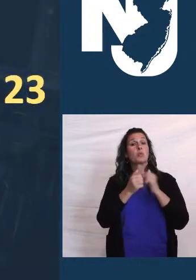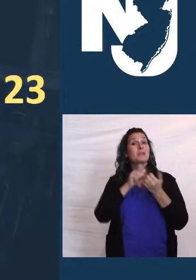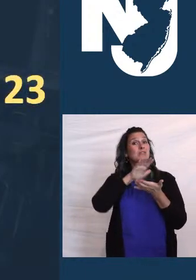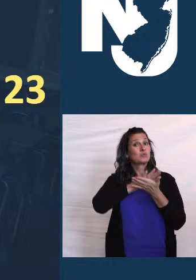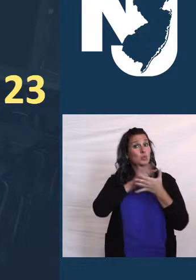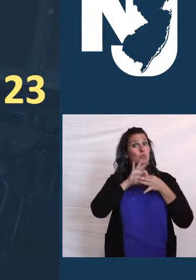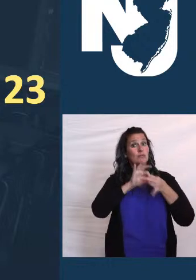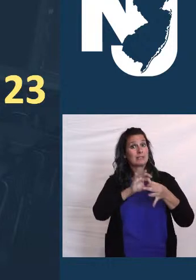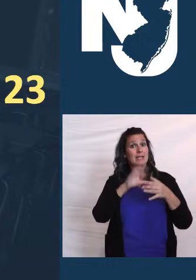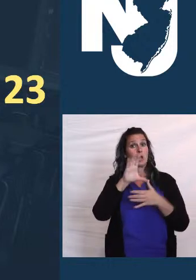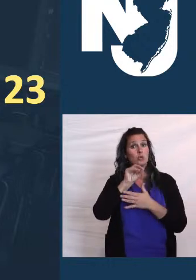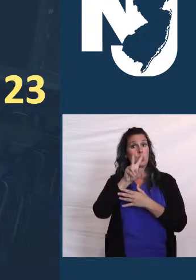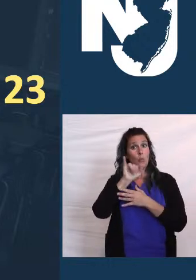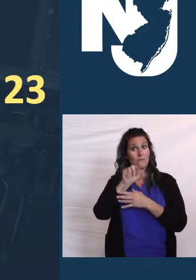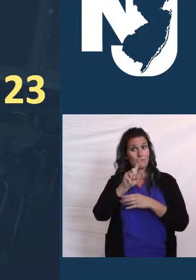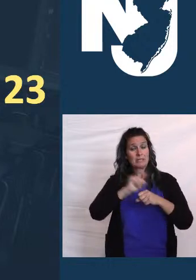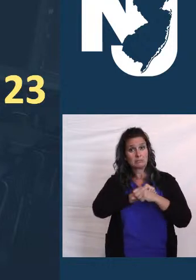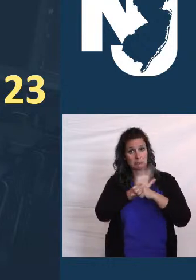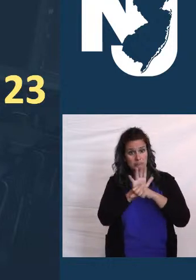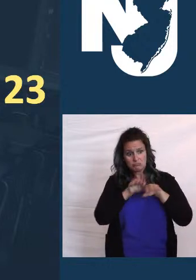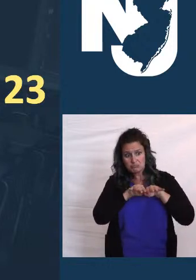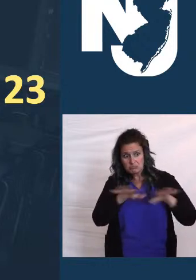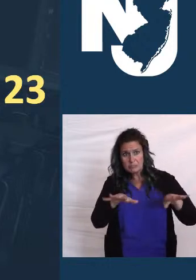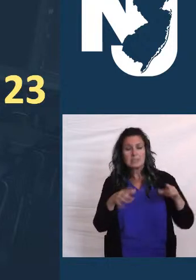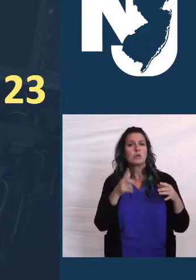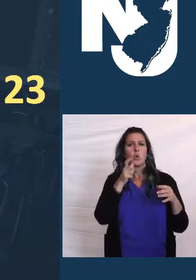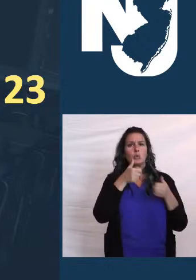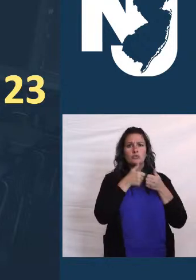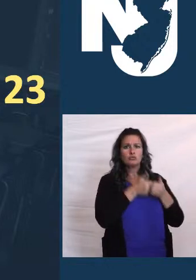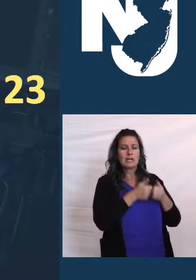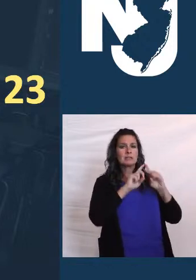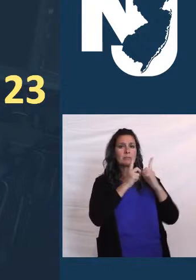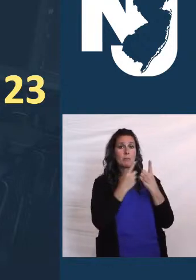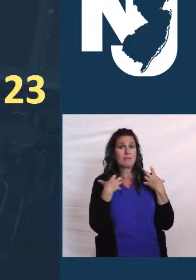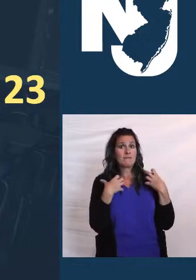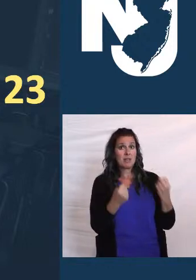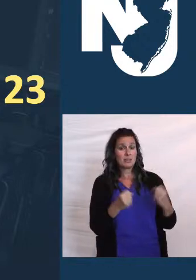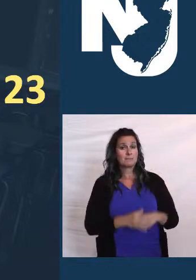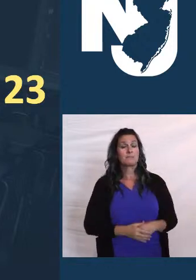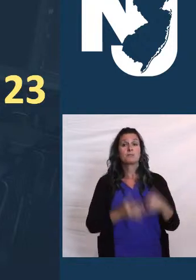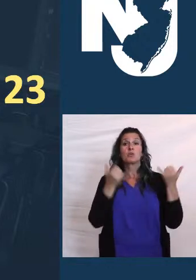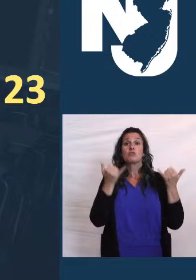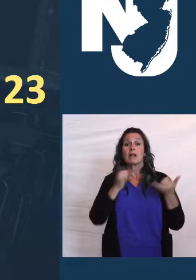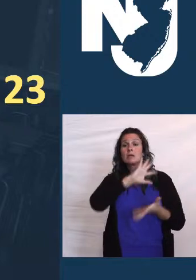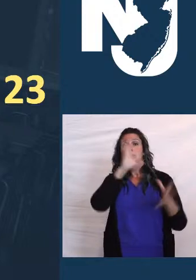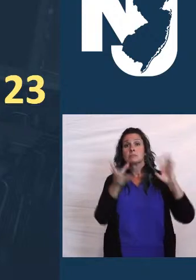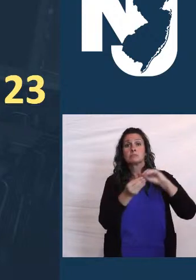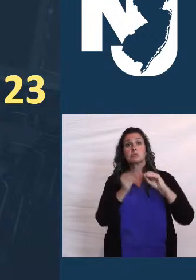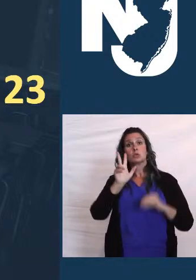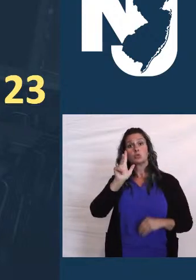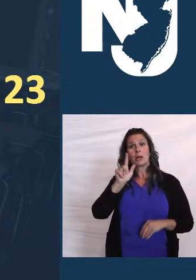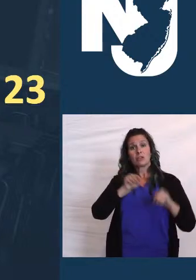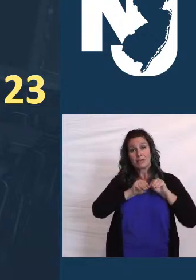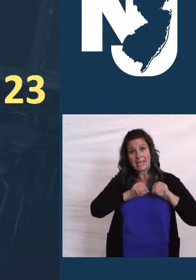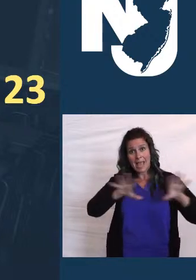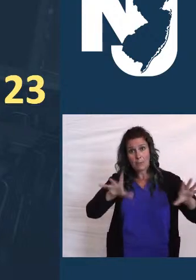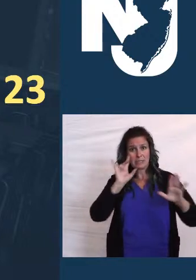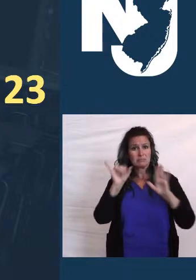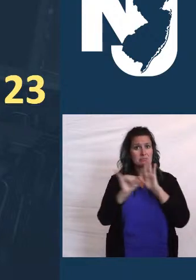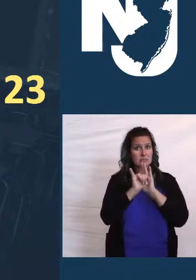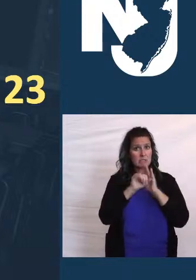school-related COVID outbreaks that are being tracked by the Department of Health. Currently, there are a total of 23 outbreaks that have been